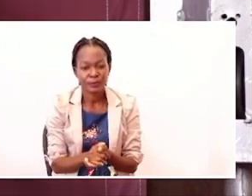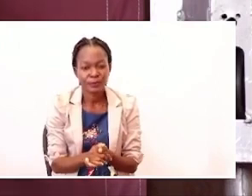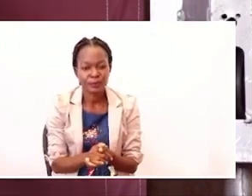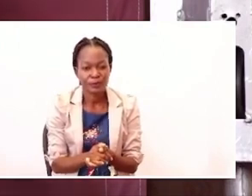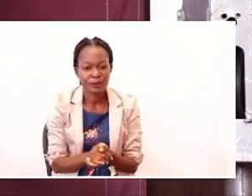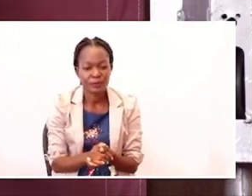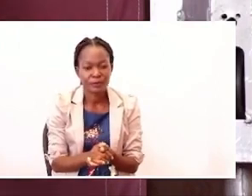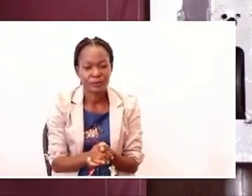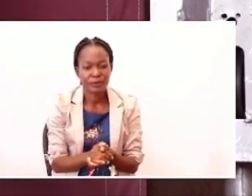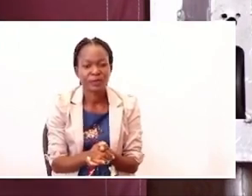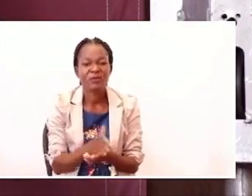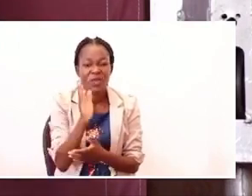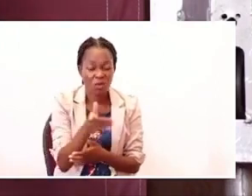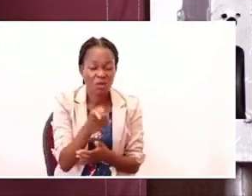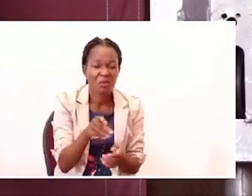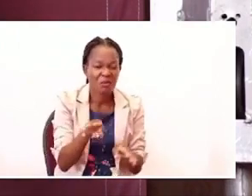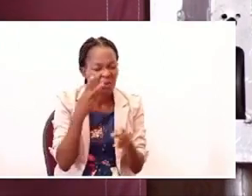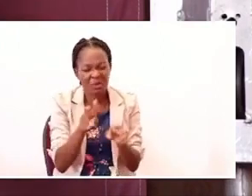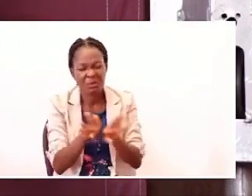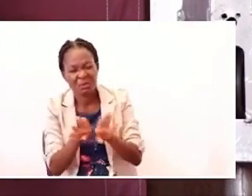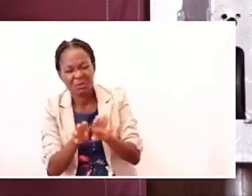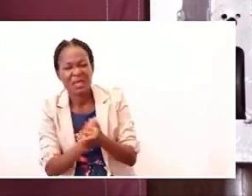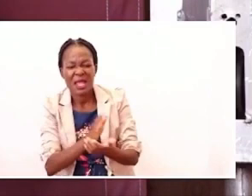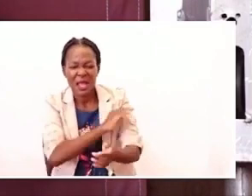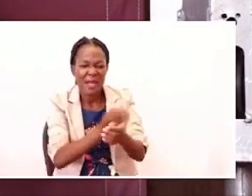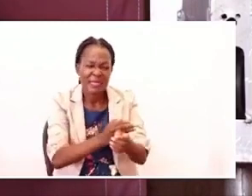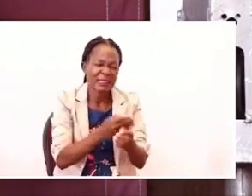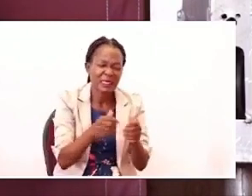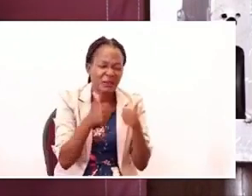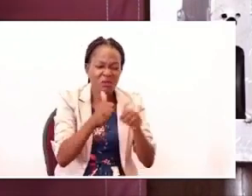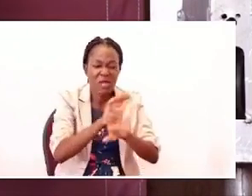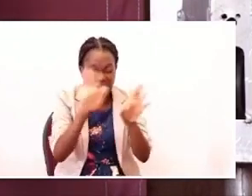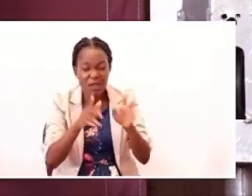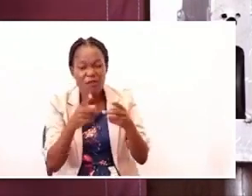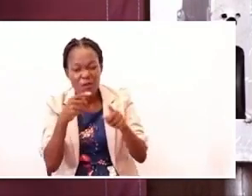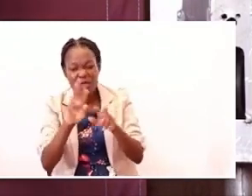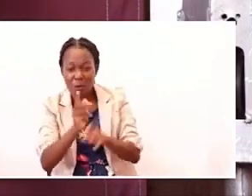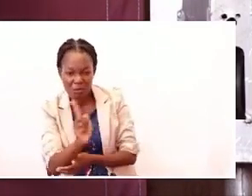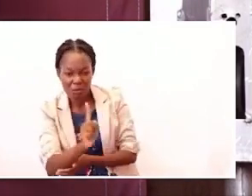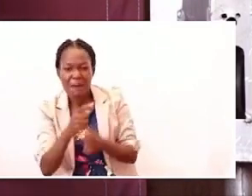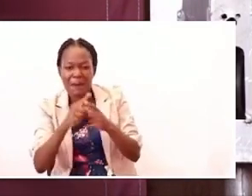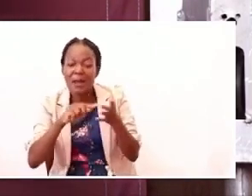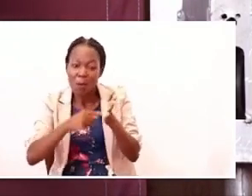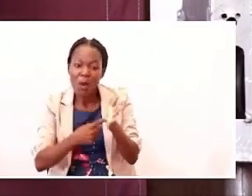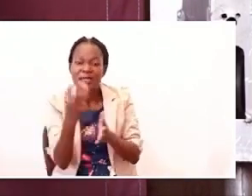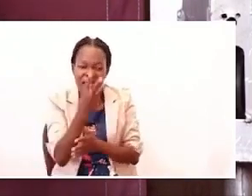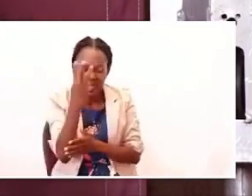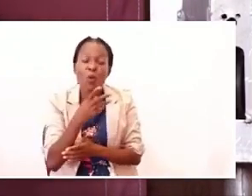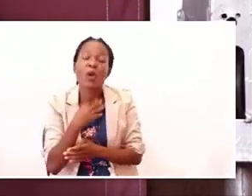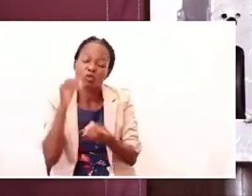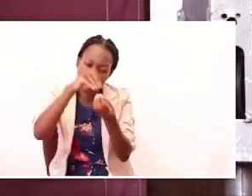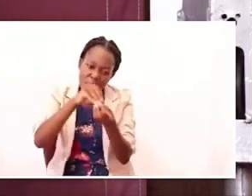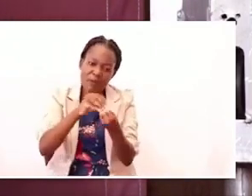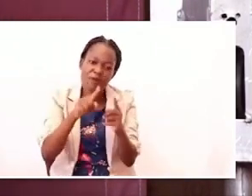even though perhaps it may not have come out very clearly from the Begg report at that point, the third point that I want to attribute to the Begg